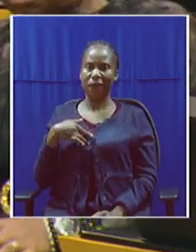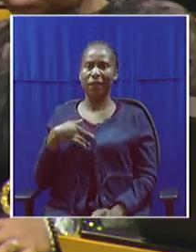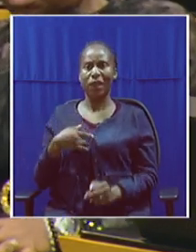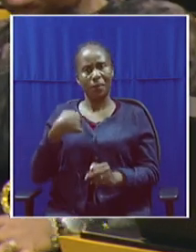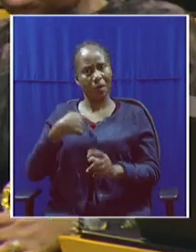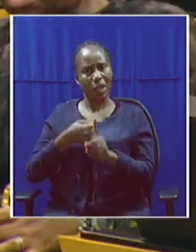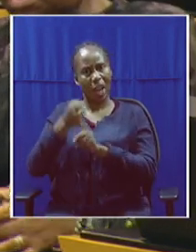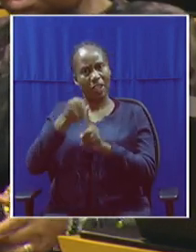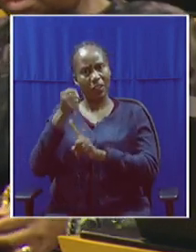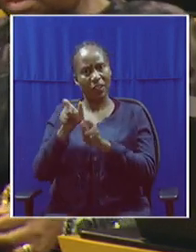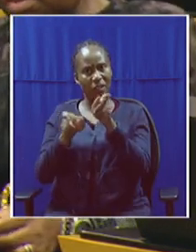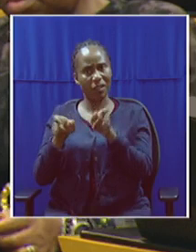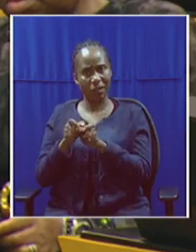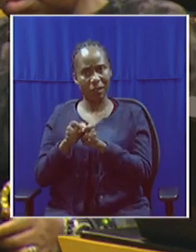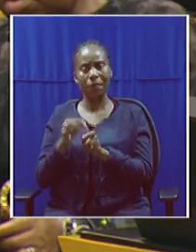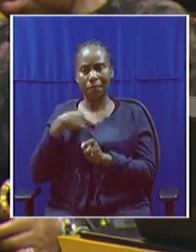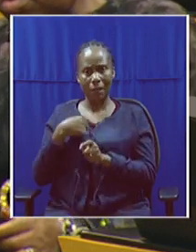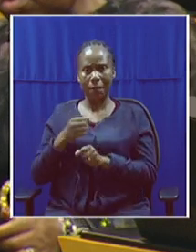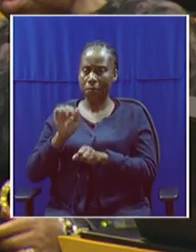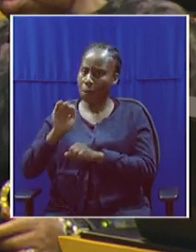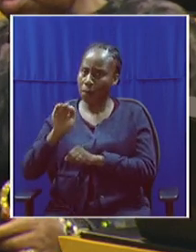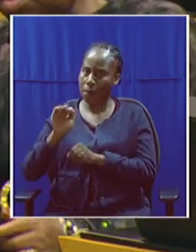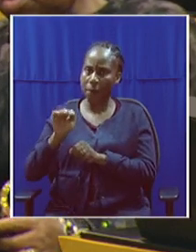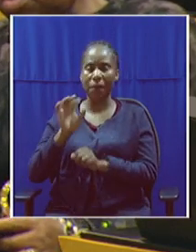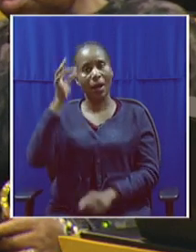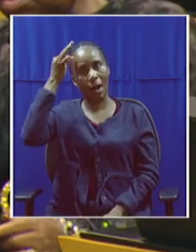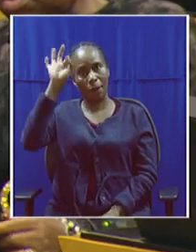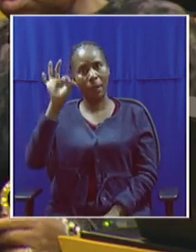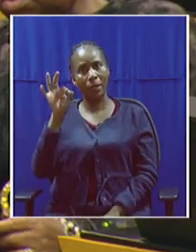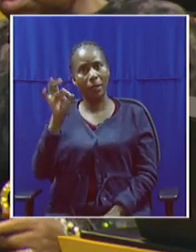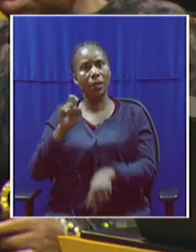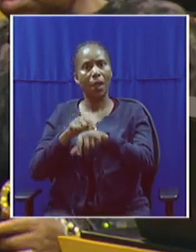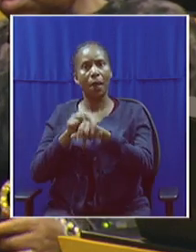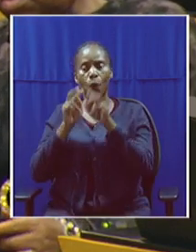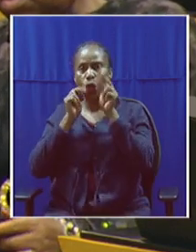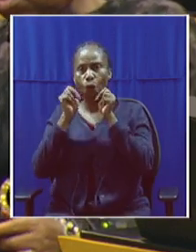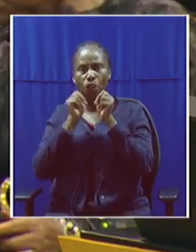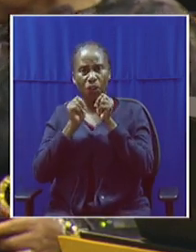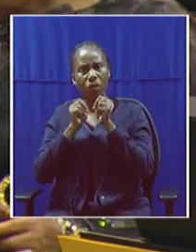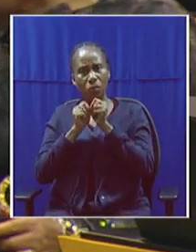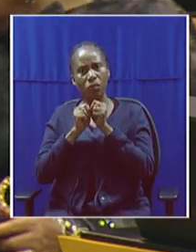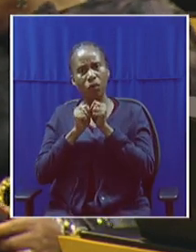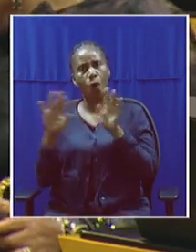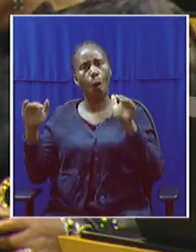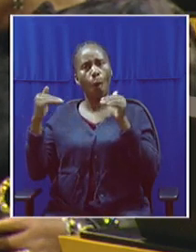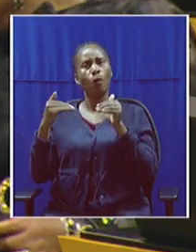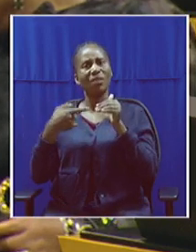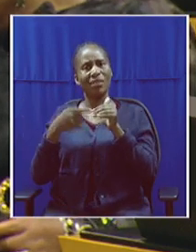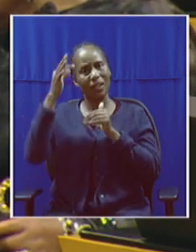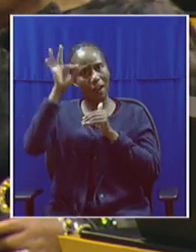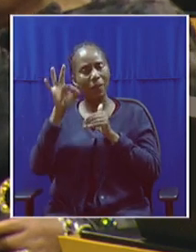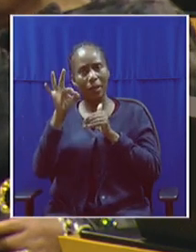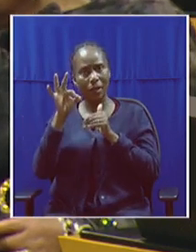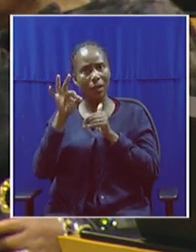opposing a government now when you're in opposition you're opposing a government you have all the Ready